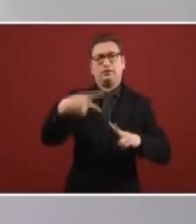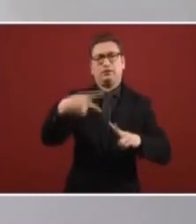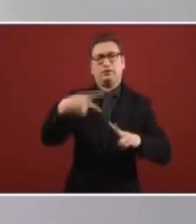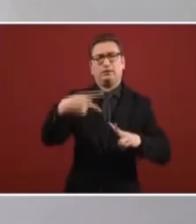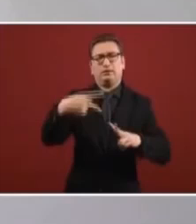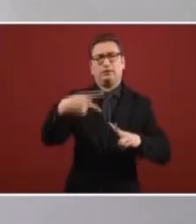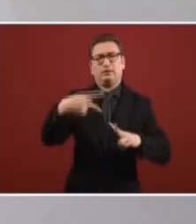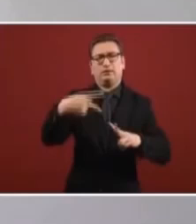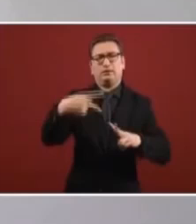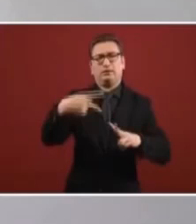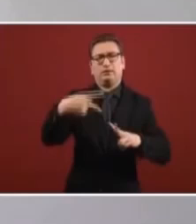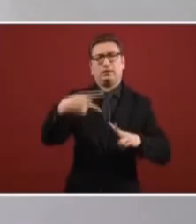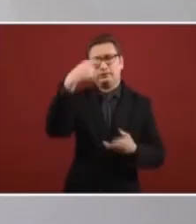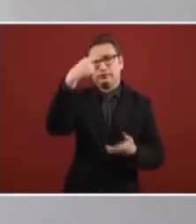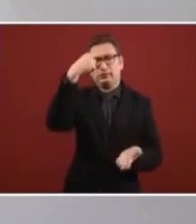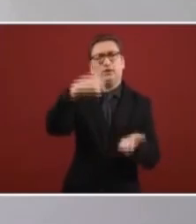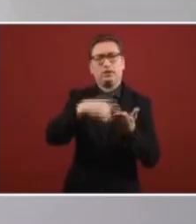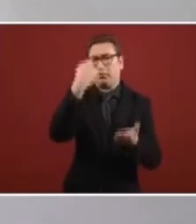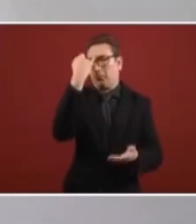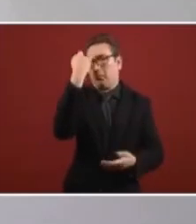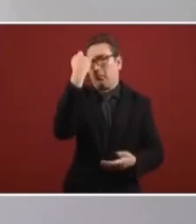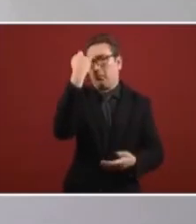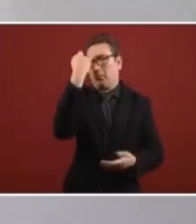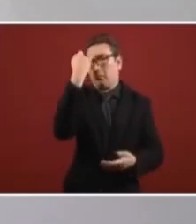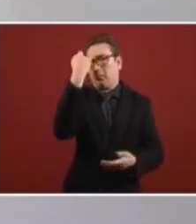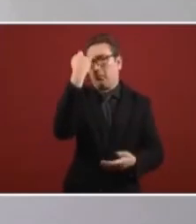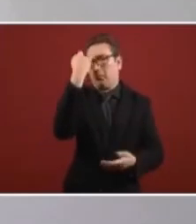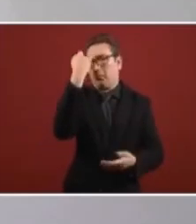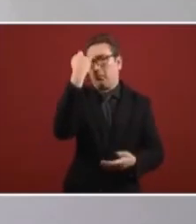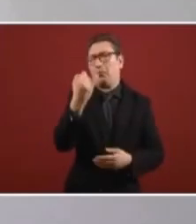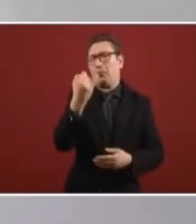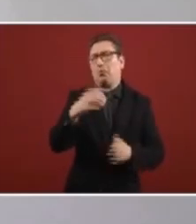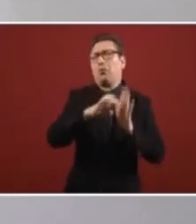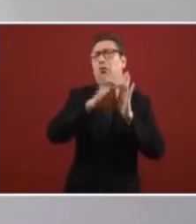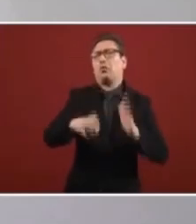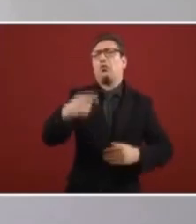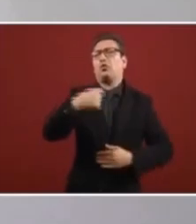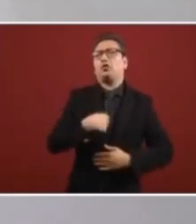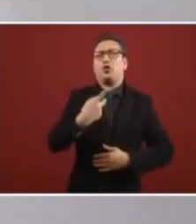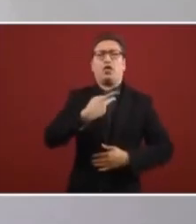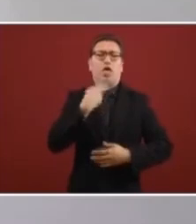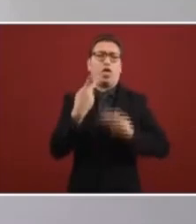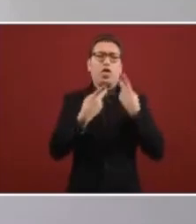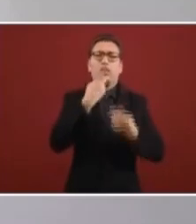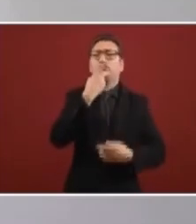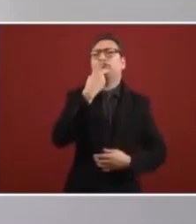Imagine if I were to declare declare